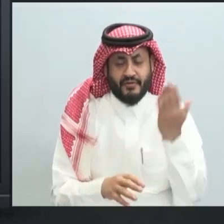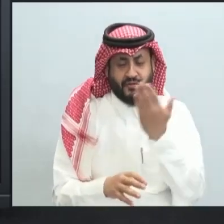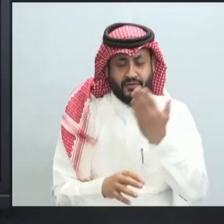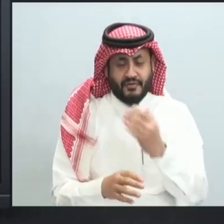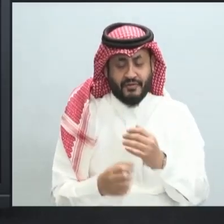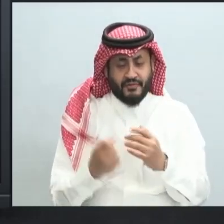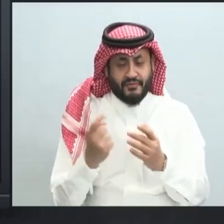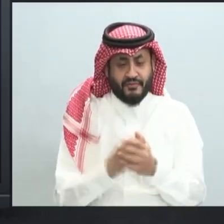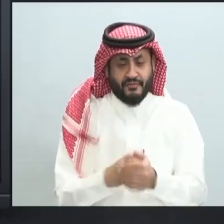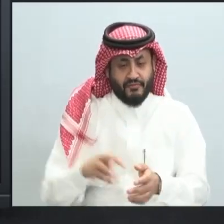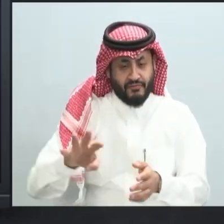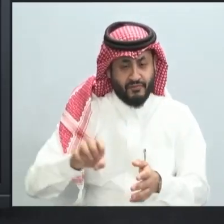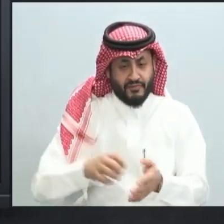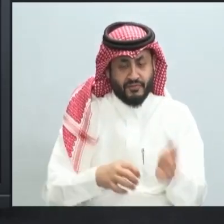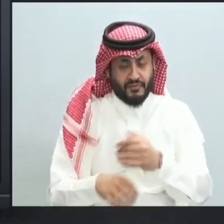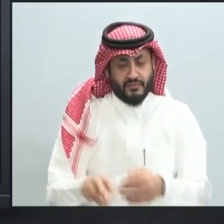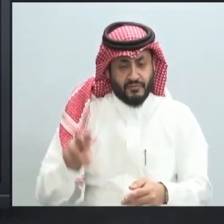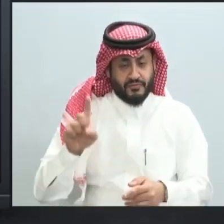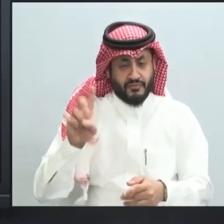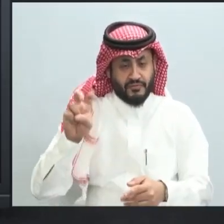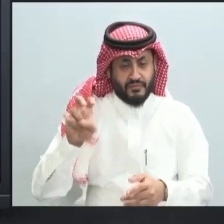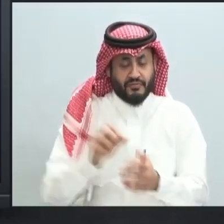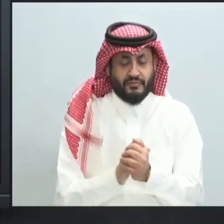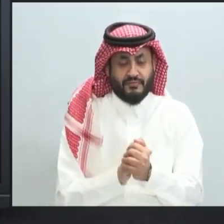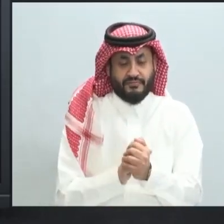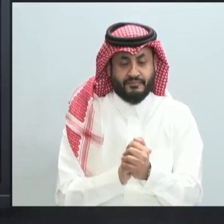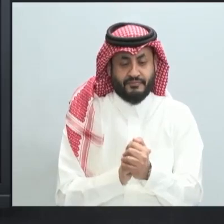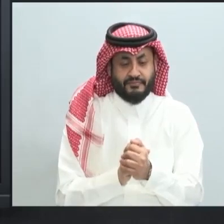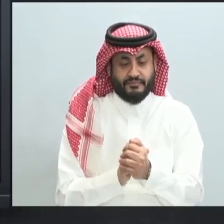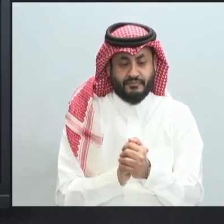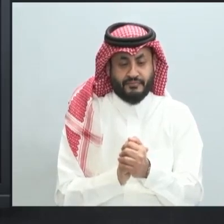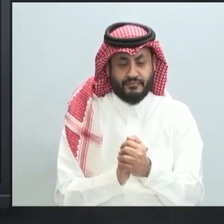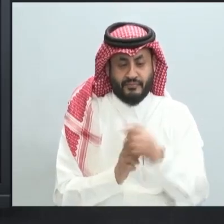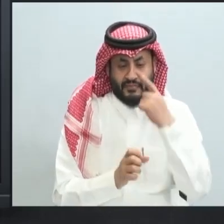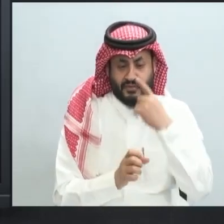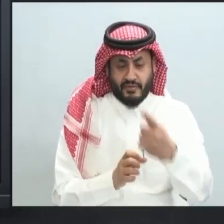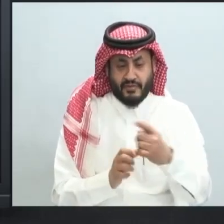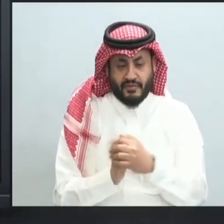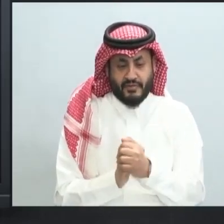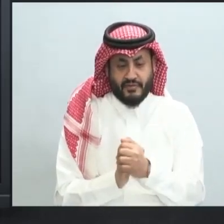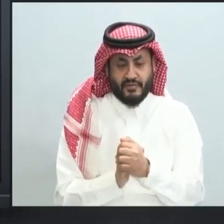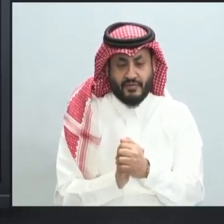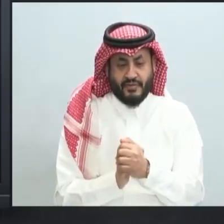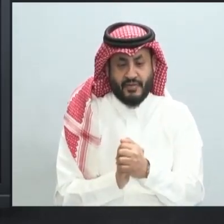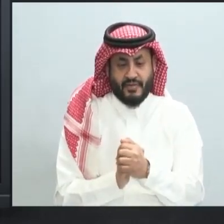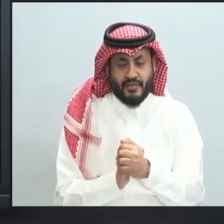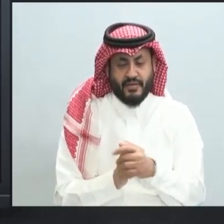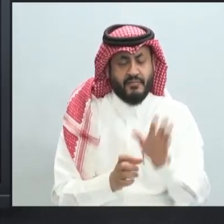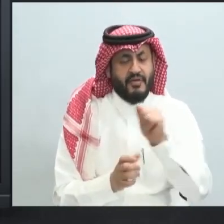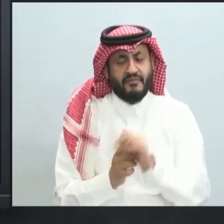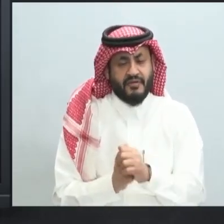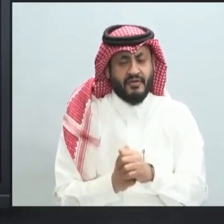from 40 to 100, we will see some numbers that are